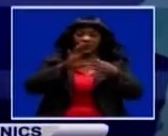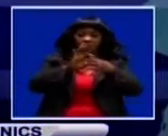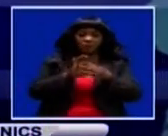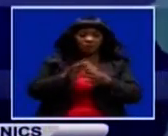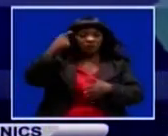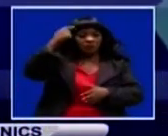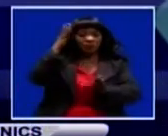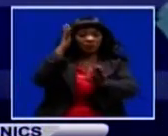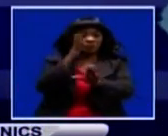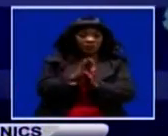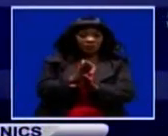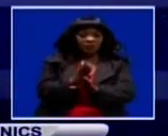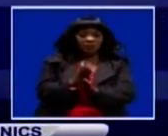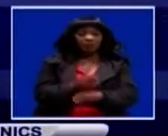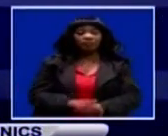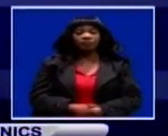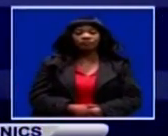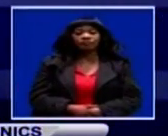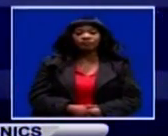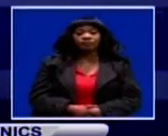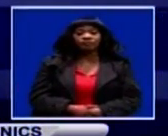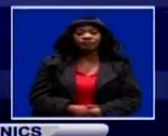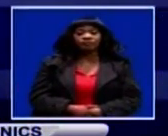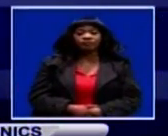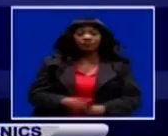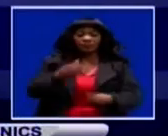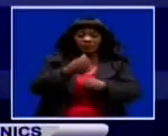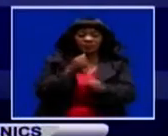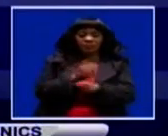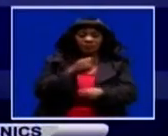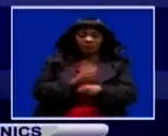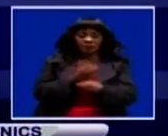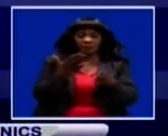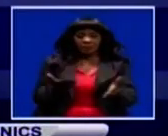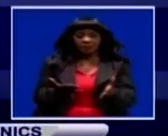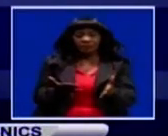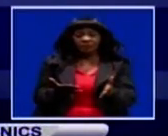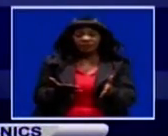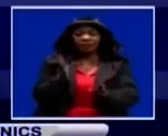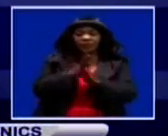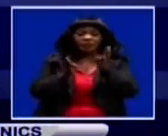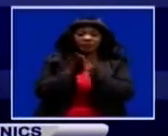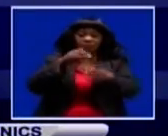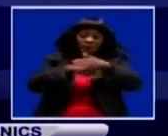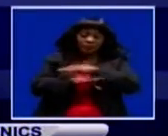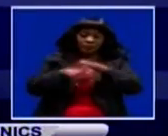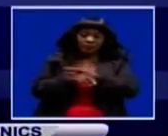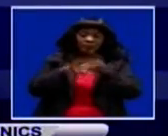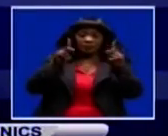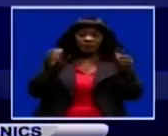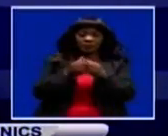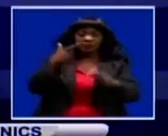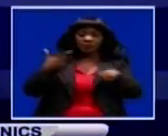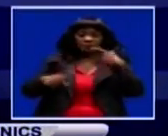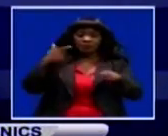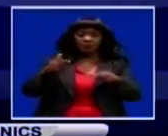with the government directive to erect ramps that make buildings accessible to the physically challenged. Join us for details